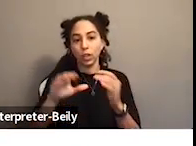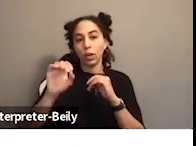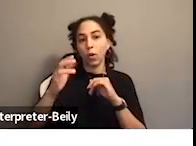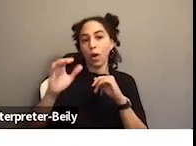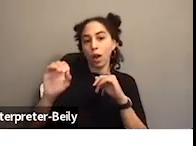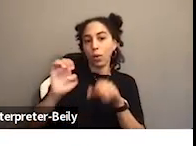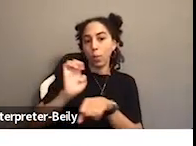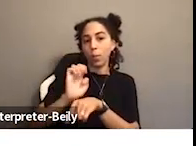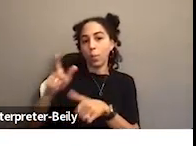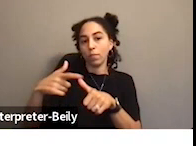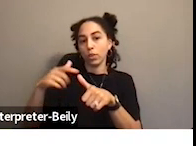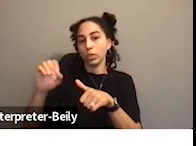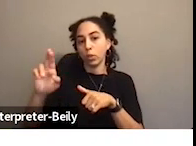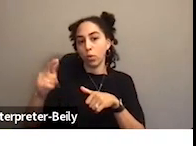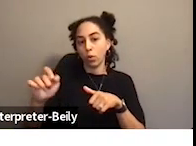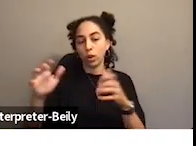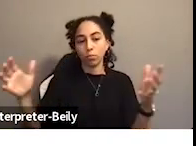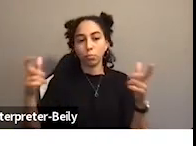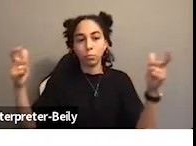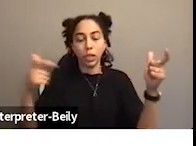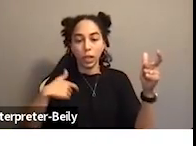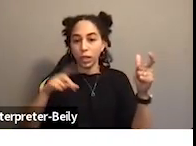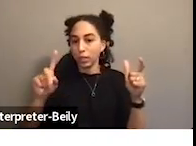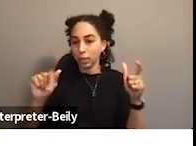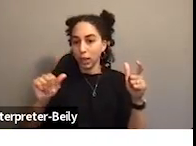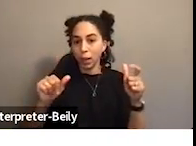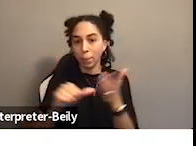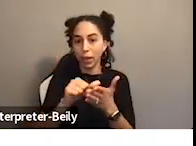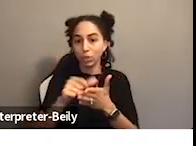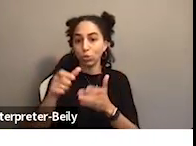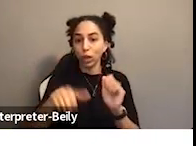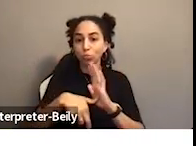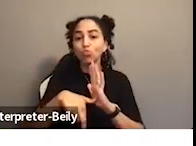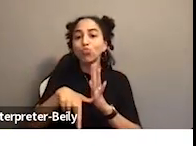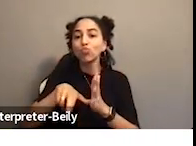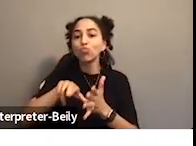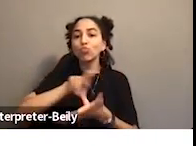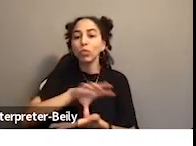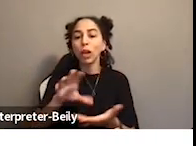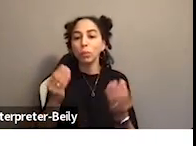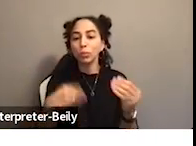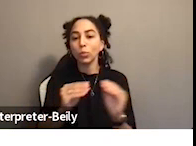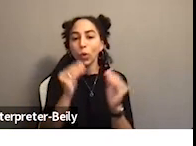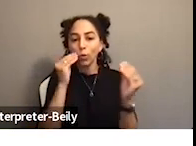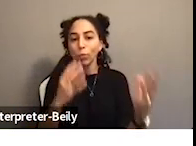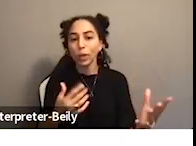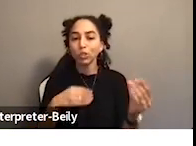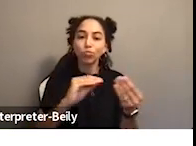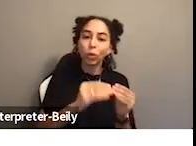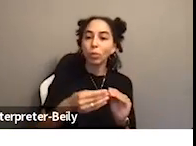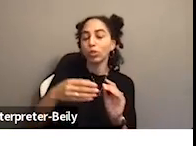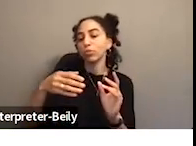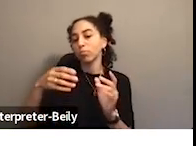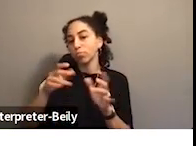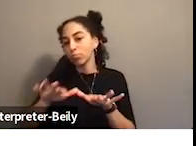ohioemploymentfirst.org. There's a big outcome tracking system data page that you can walk through, and it has even more important kind of numbers around